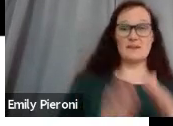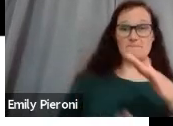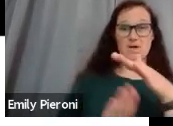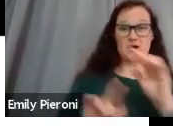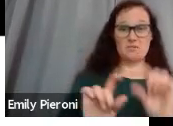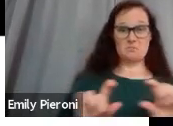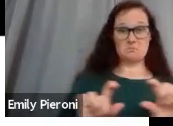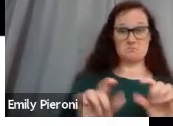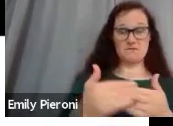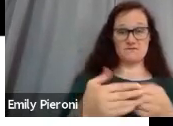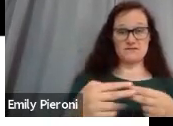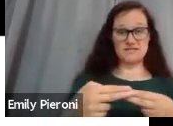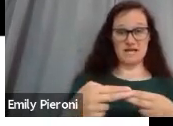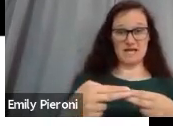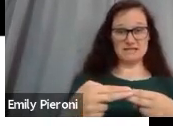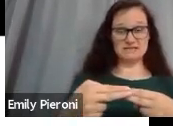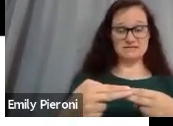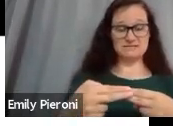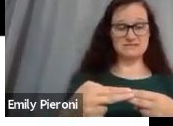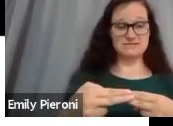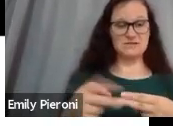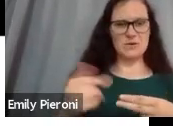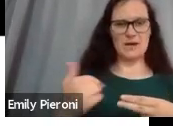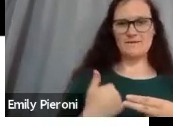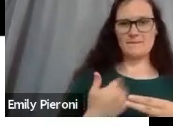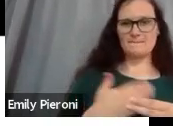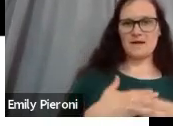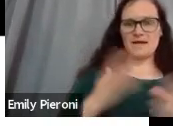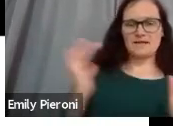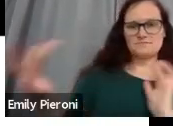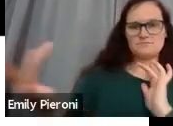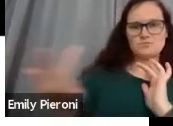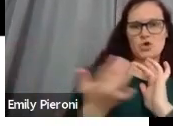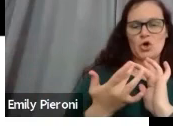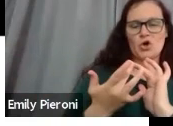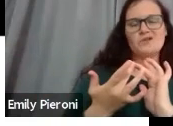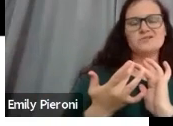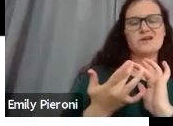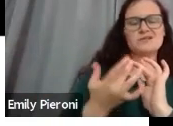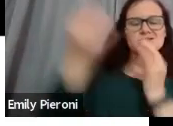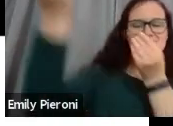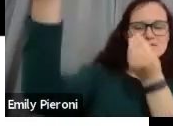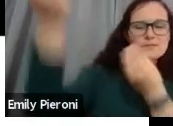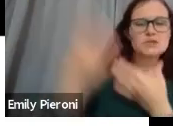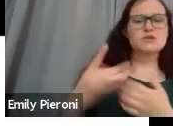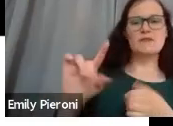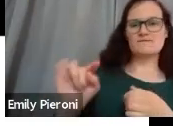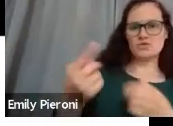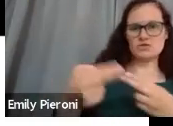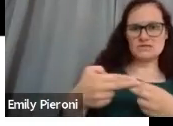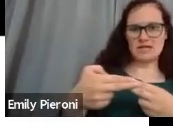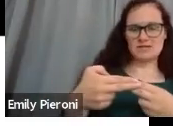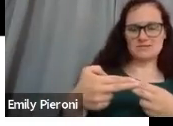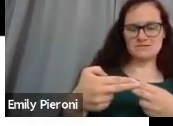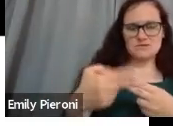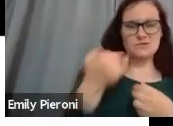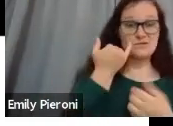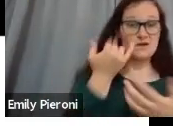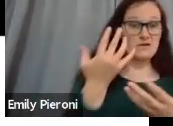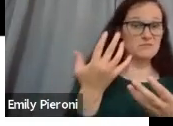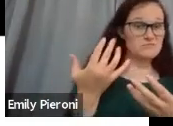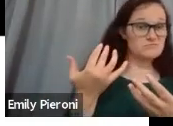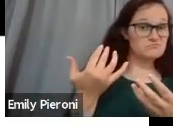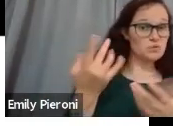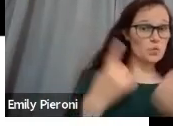this view graph, and you had my contact information on the first view graph. So if anyone has any questions, I'll